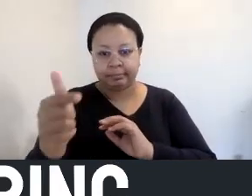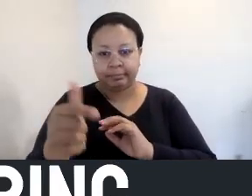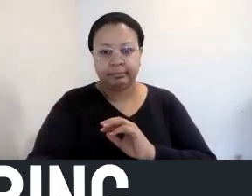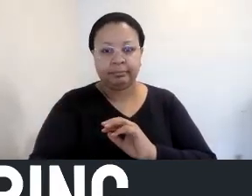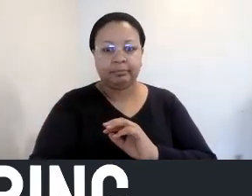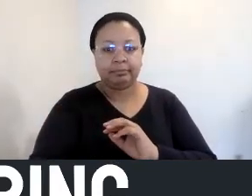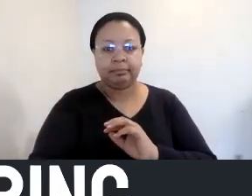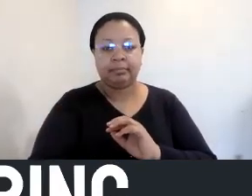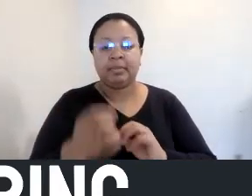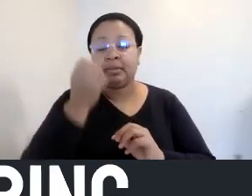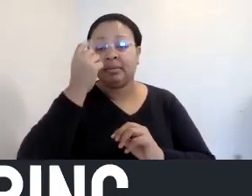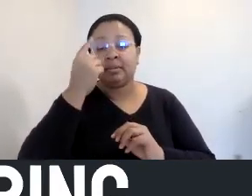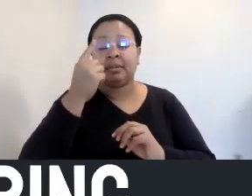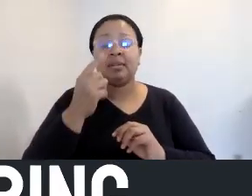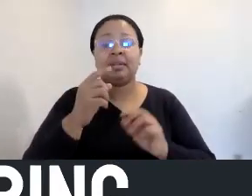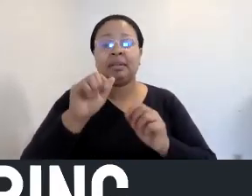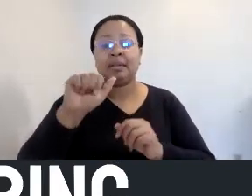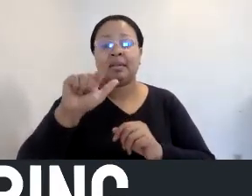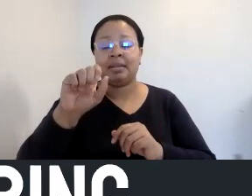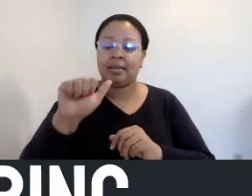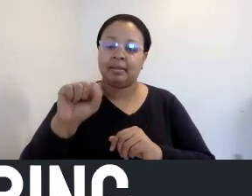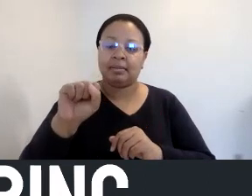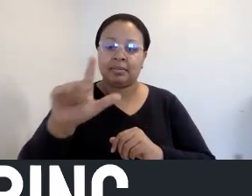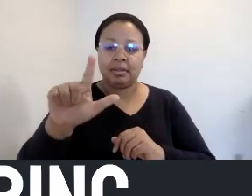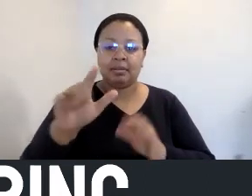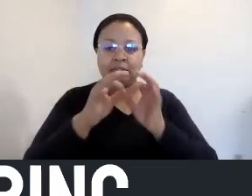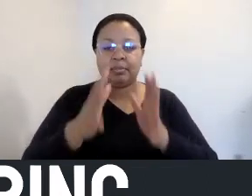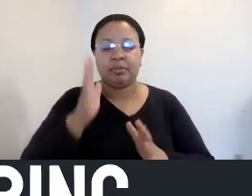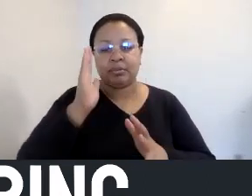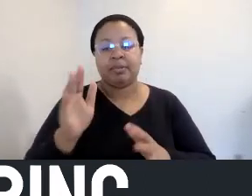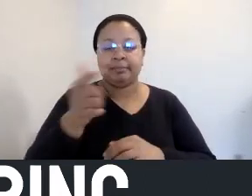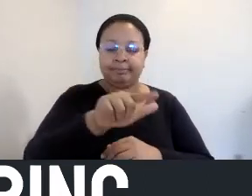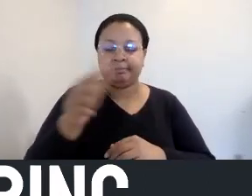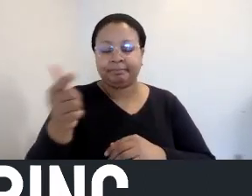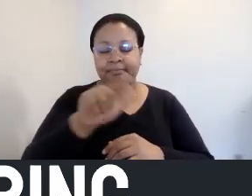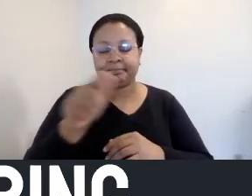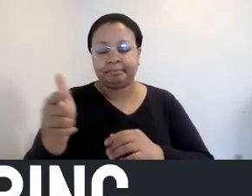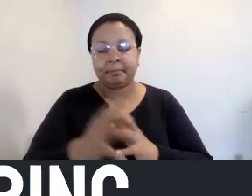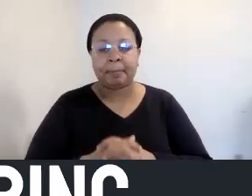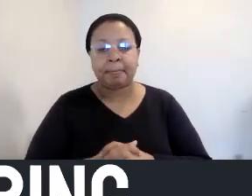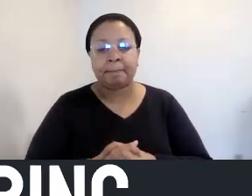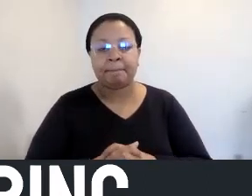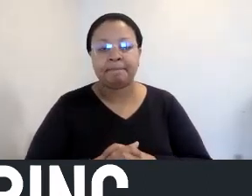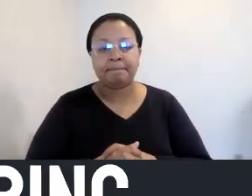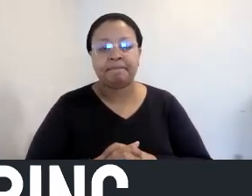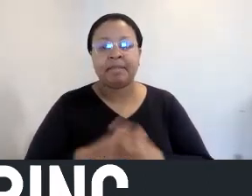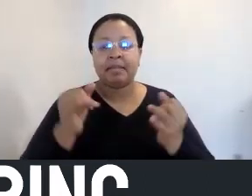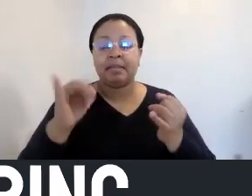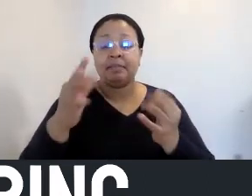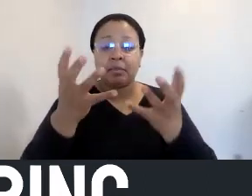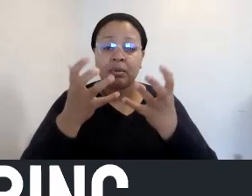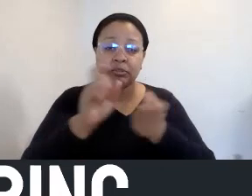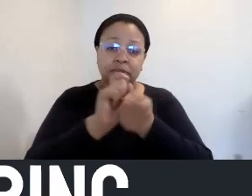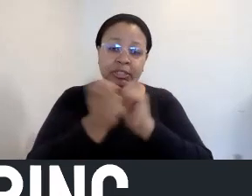the ASL interpreters will be switching off during today's session. Feel free to change your view of today's session